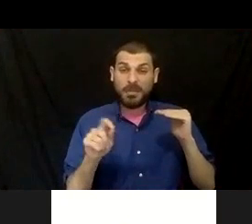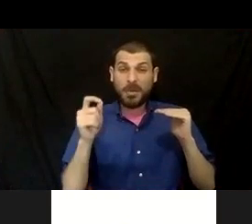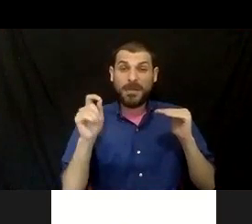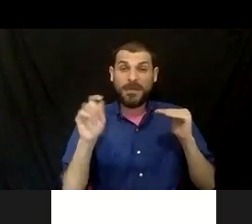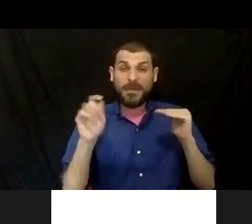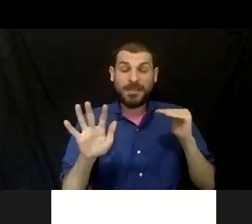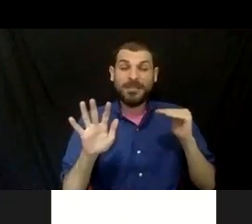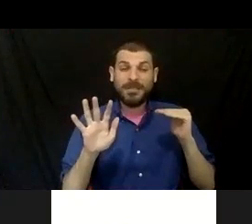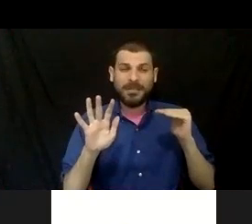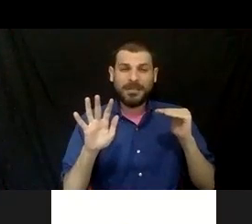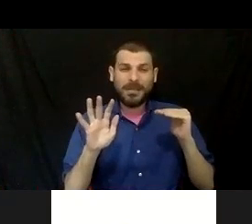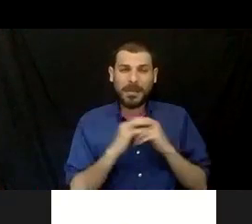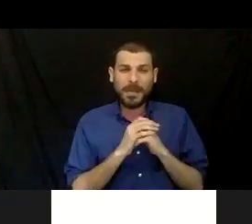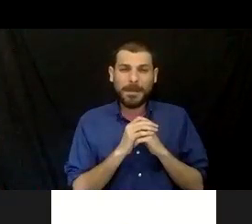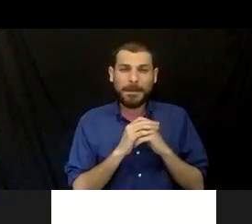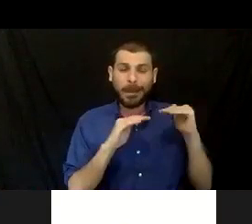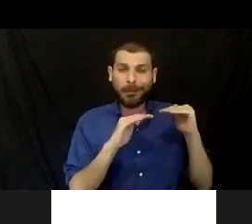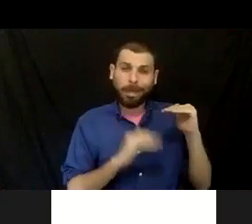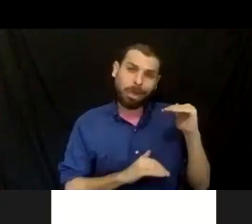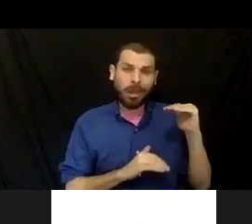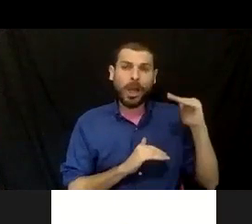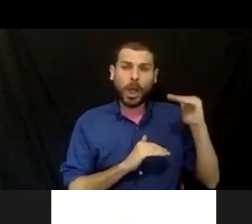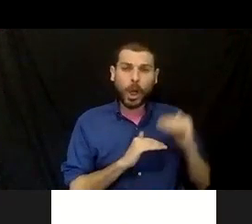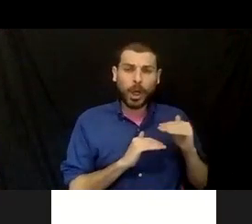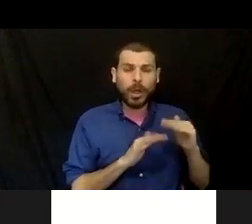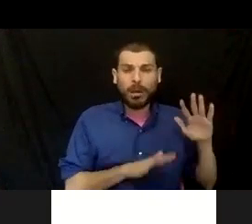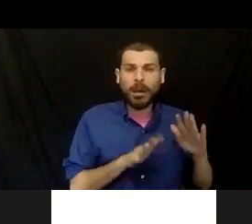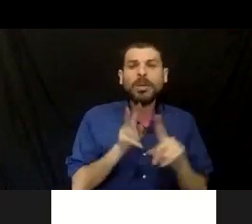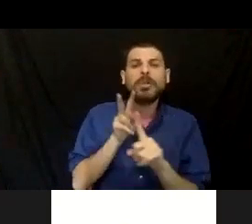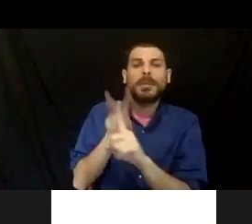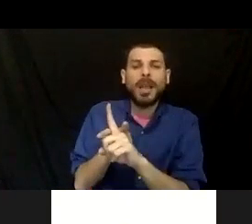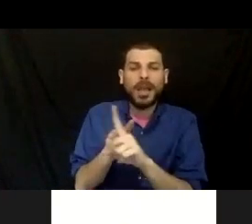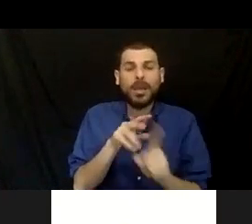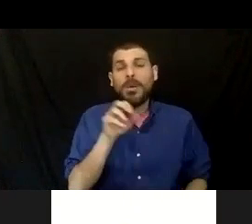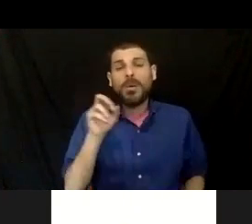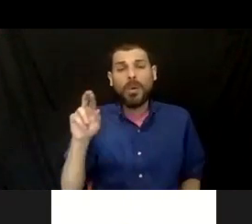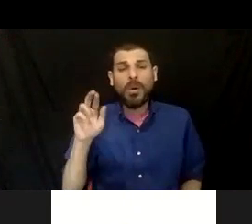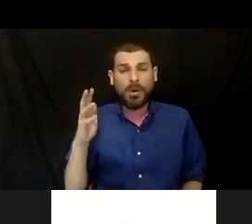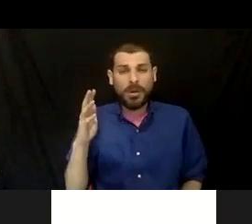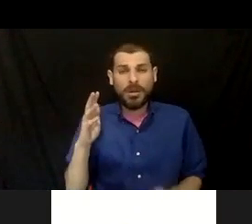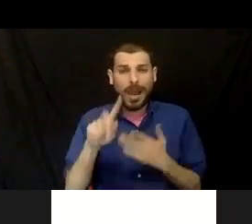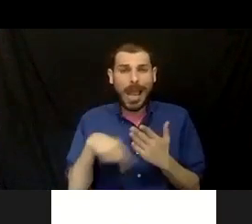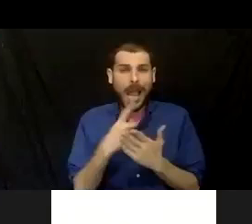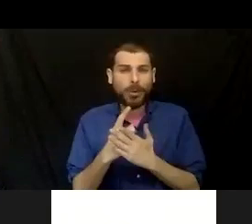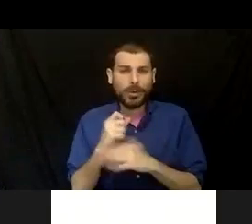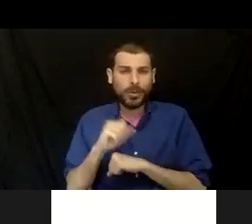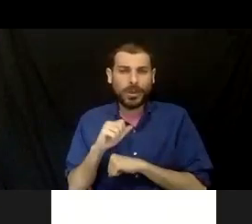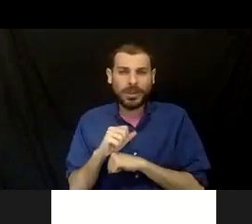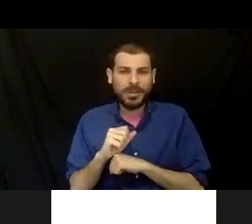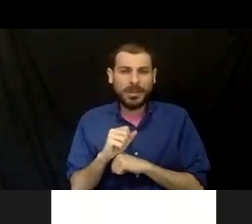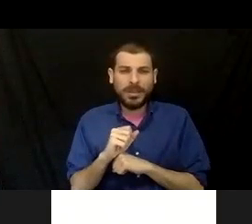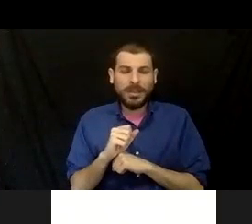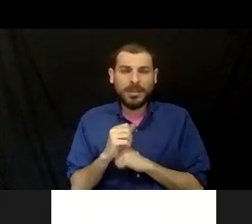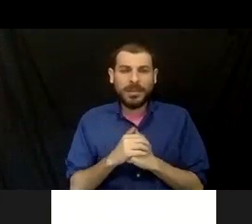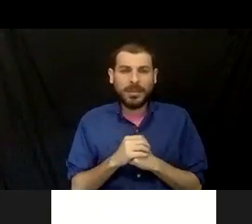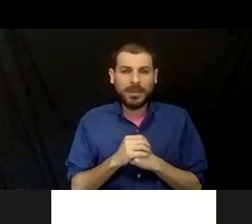Or you can also qualify by the number of hours worked. So they're looking to see if you have 500 hours of work in the base year